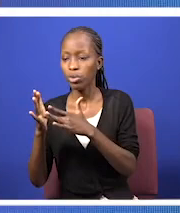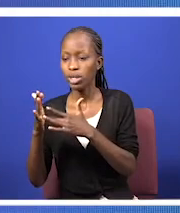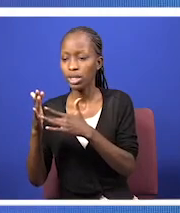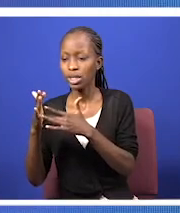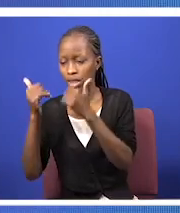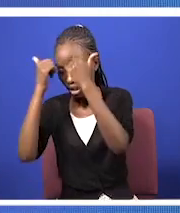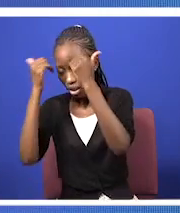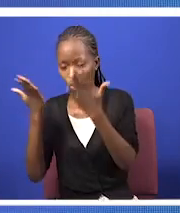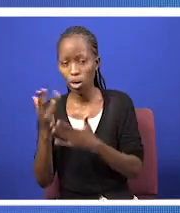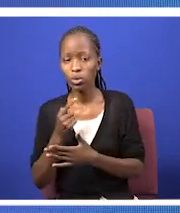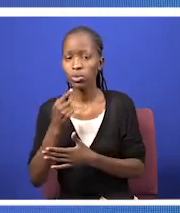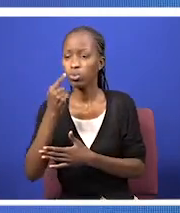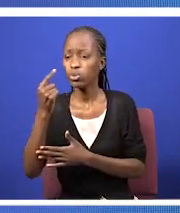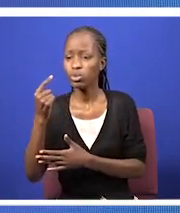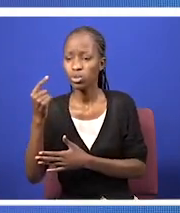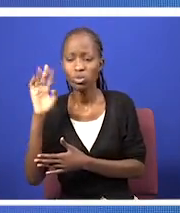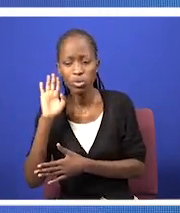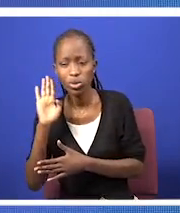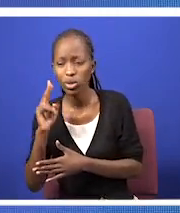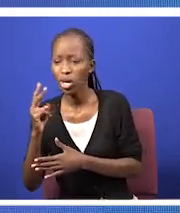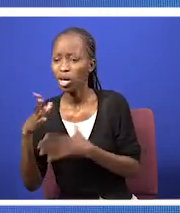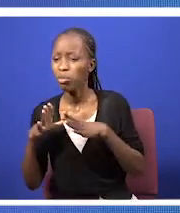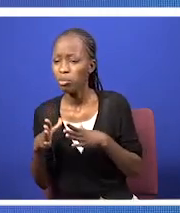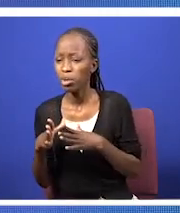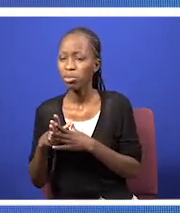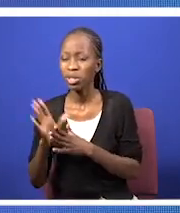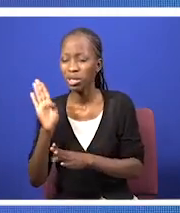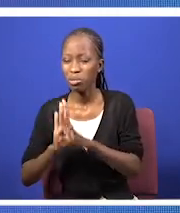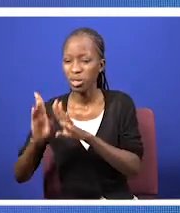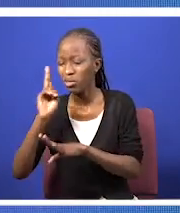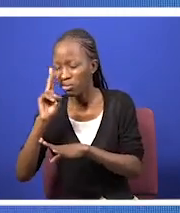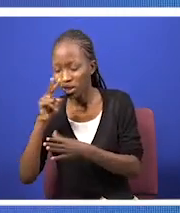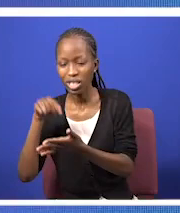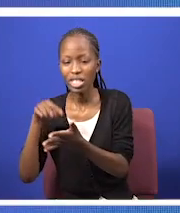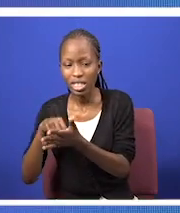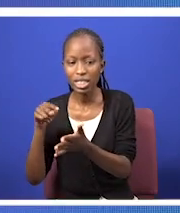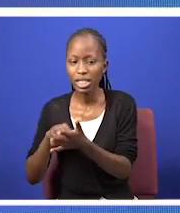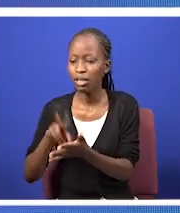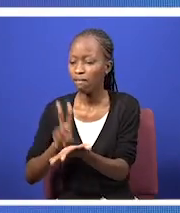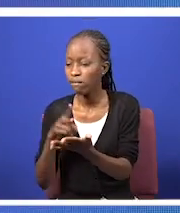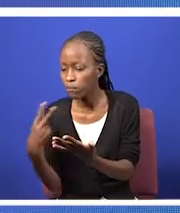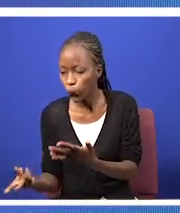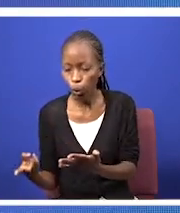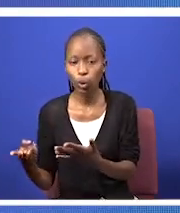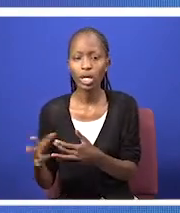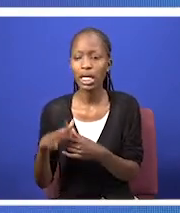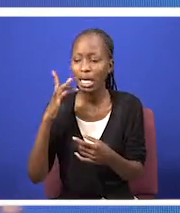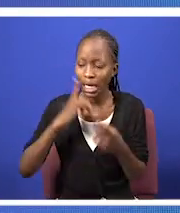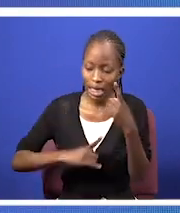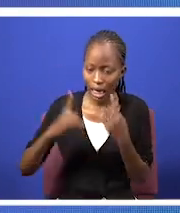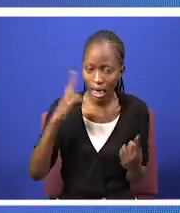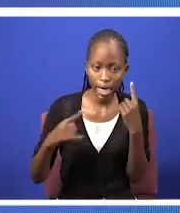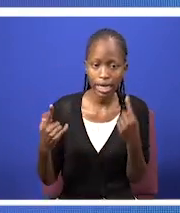saw a person or group of people speaking in a language you'd never heard before, jumping up and down and jerking or falling on the